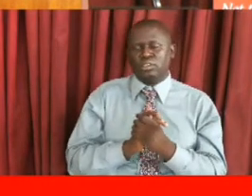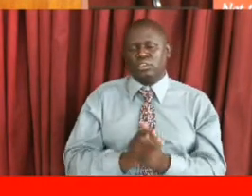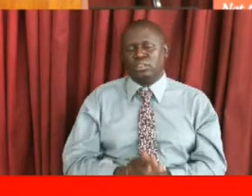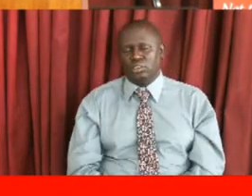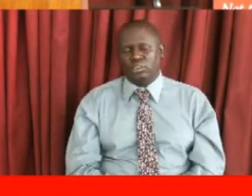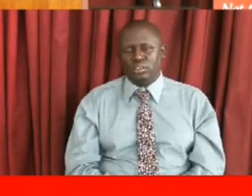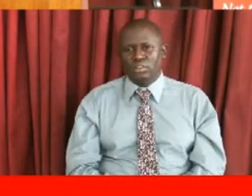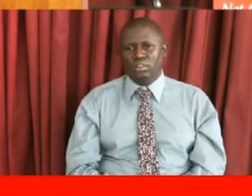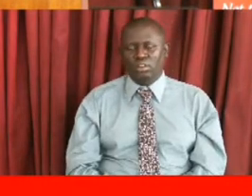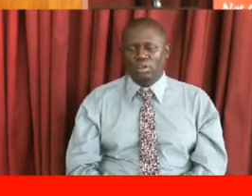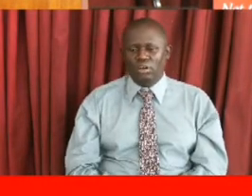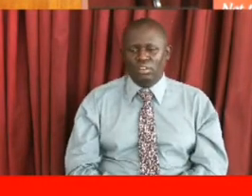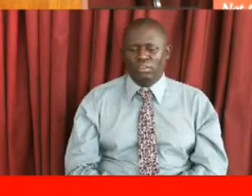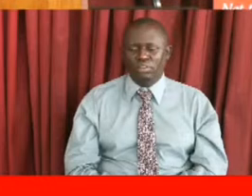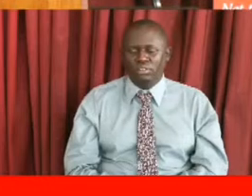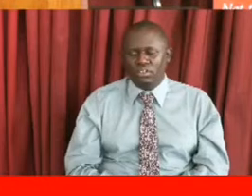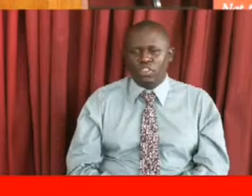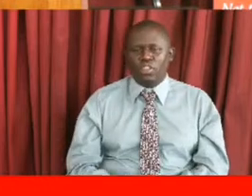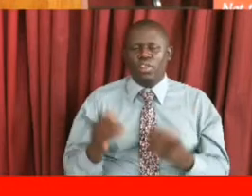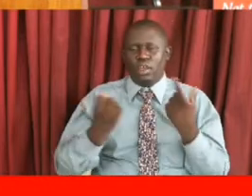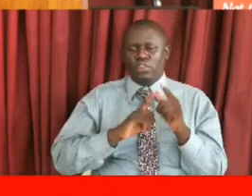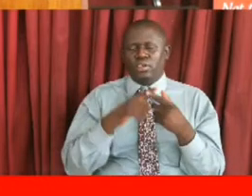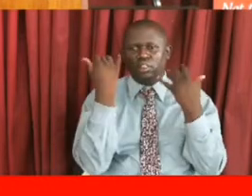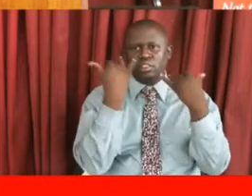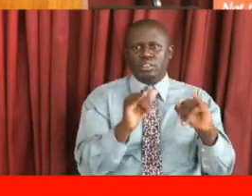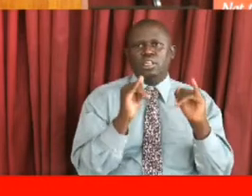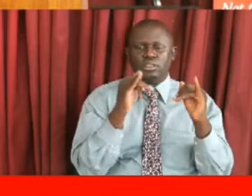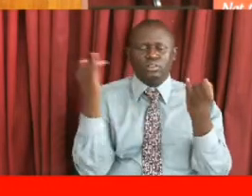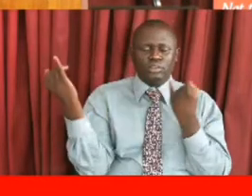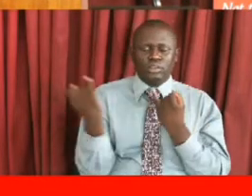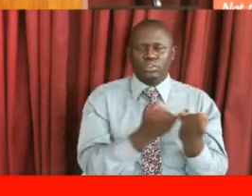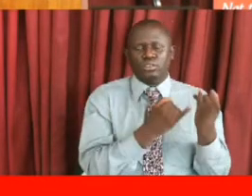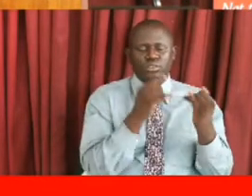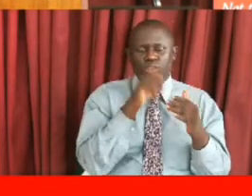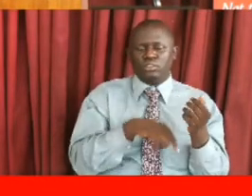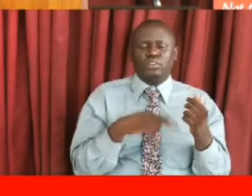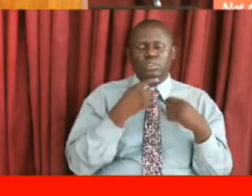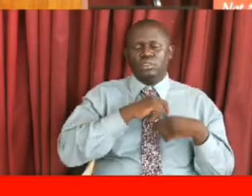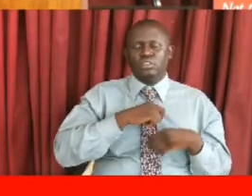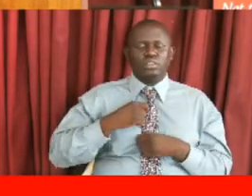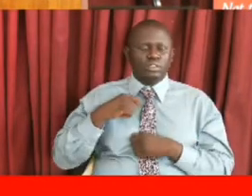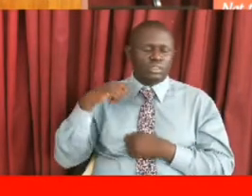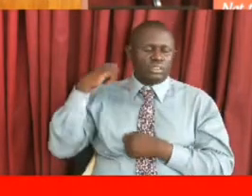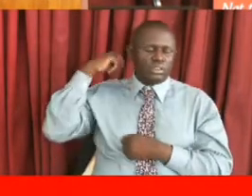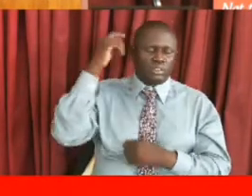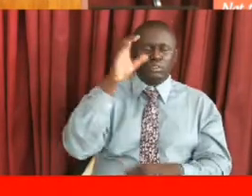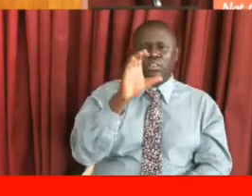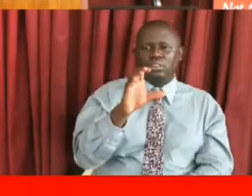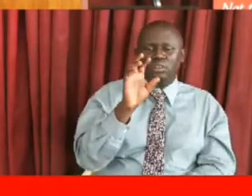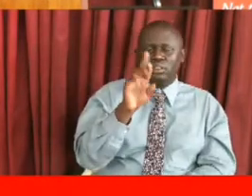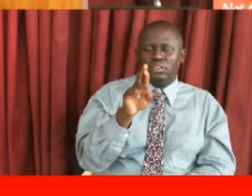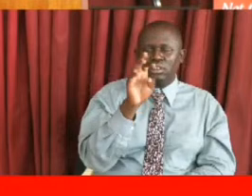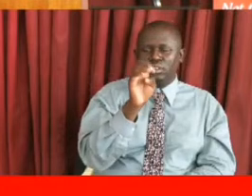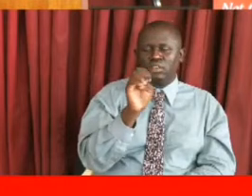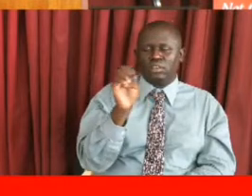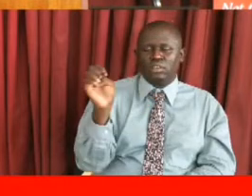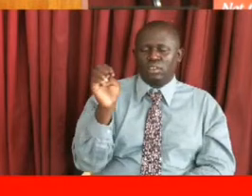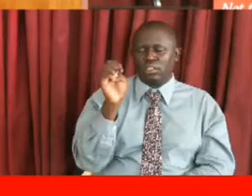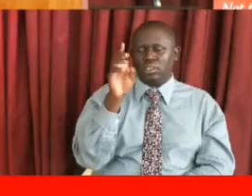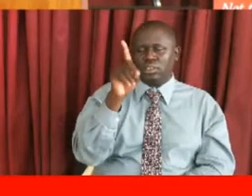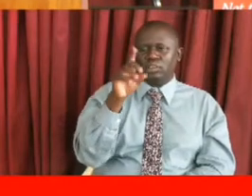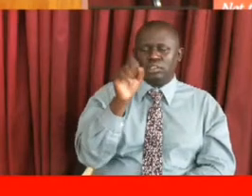more and then they try to introduce Creed to the name of the